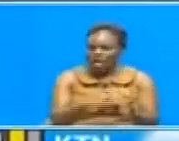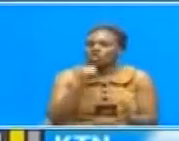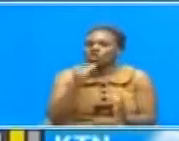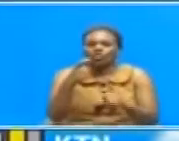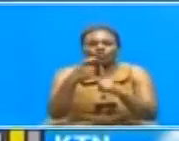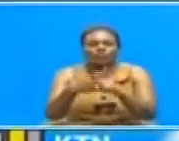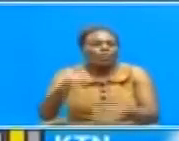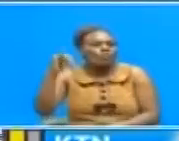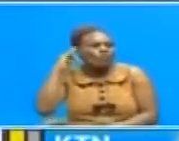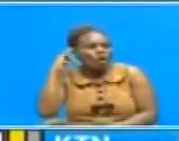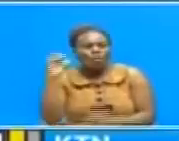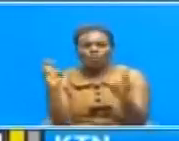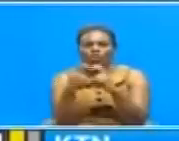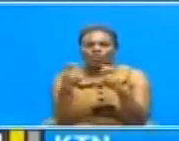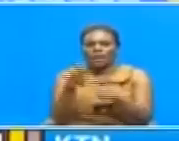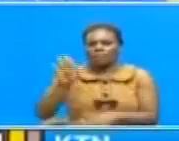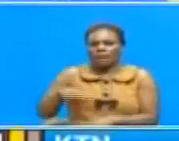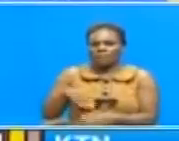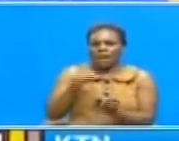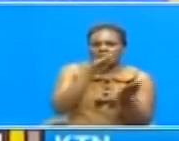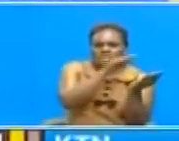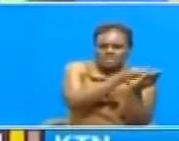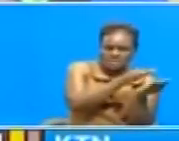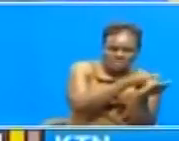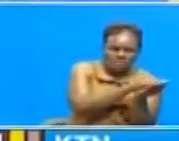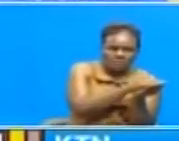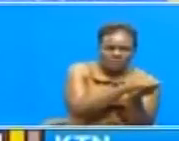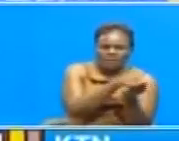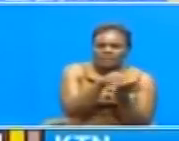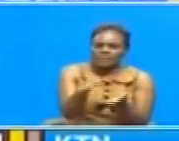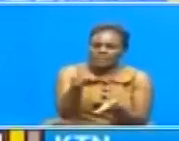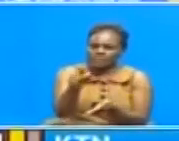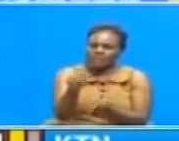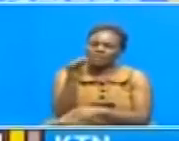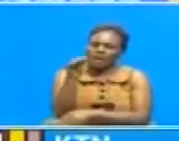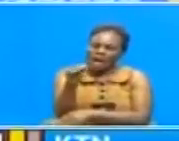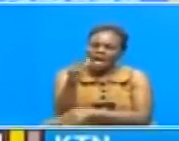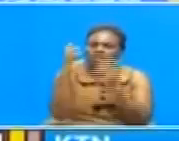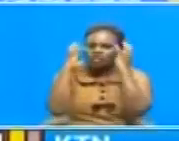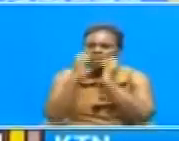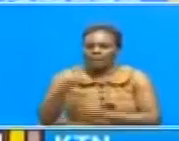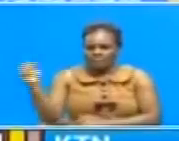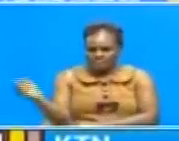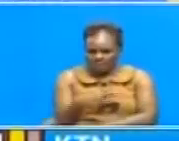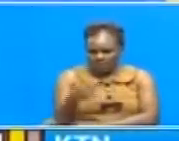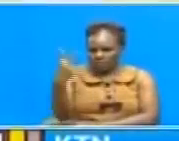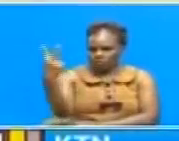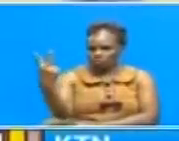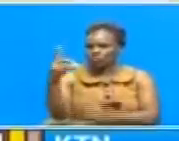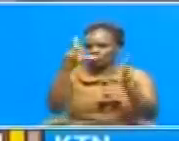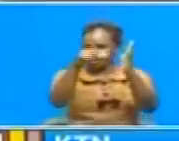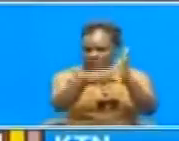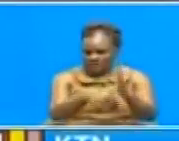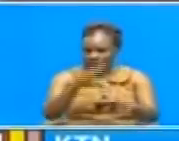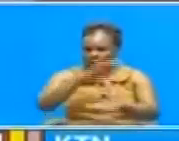even from the phone contact that the mother had saved, and they relied on Sheikh Ali for any updates. 2 months later, they